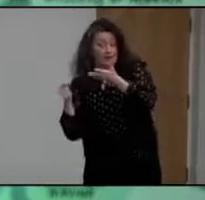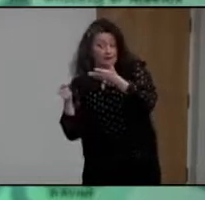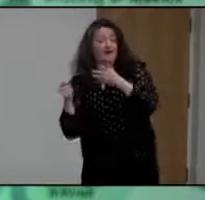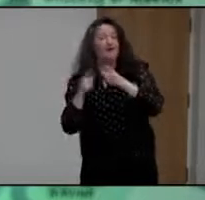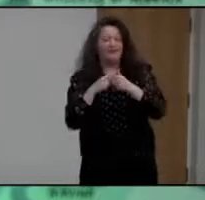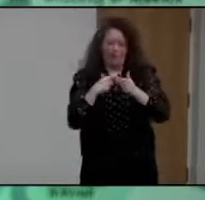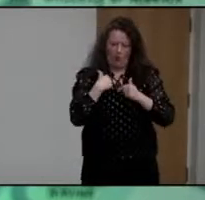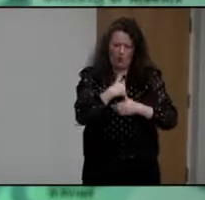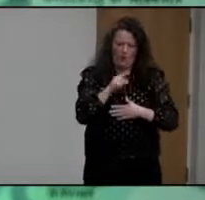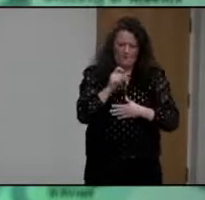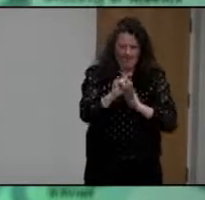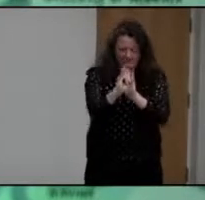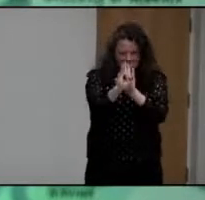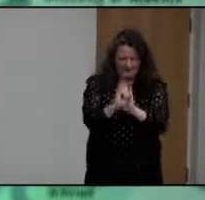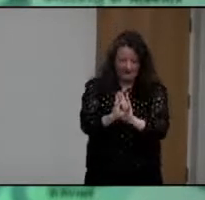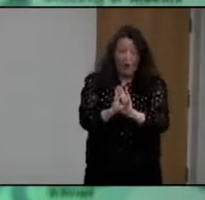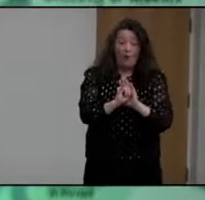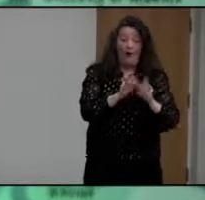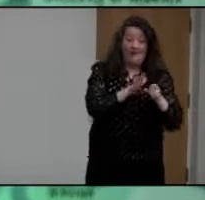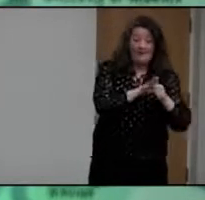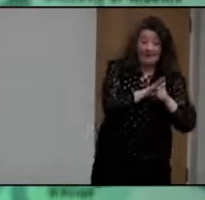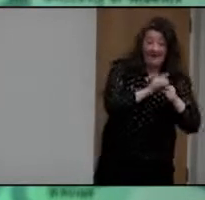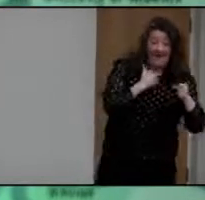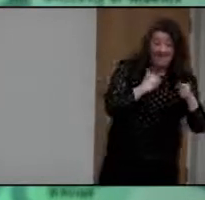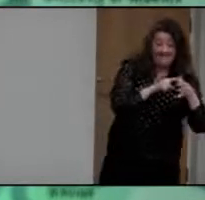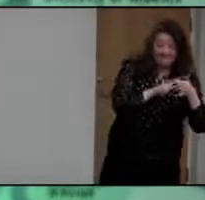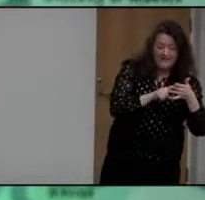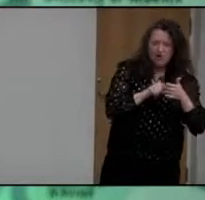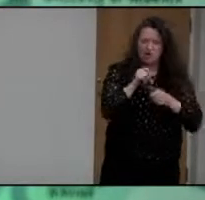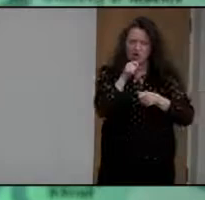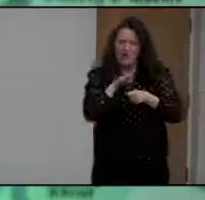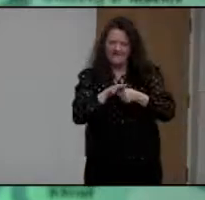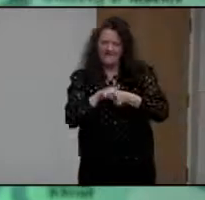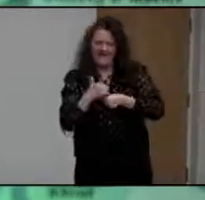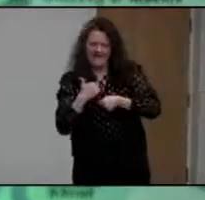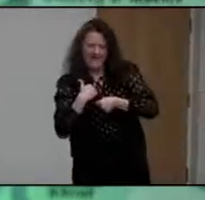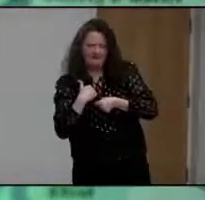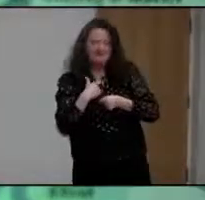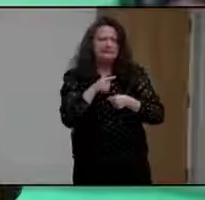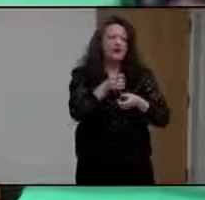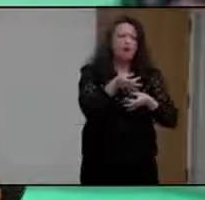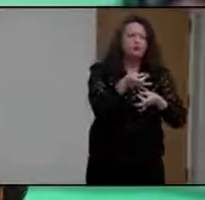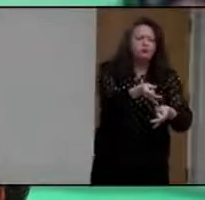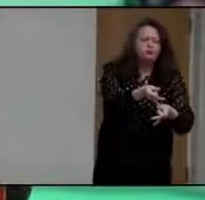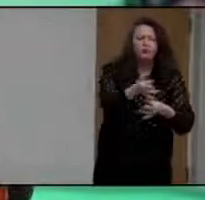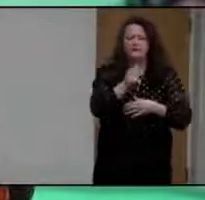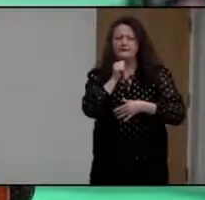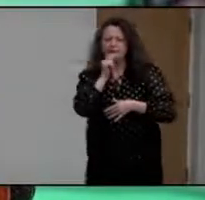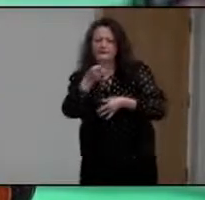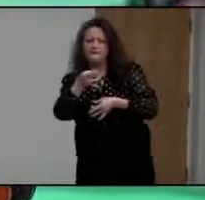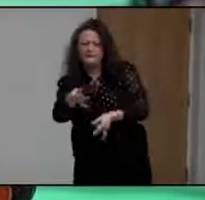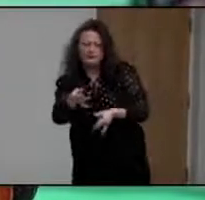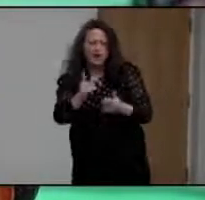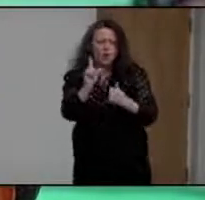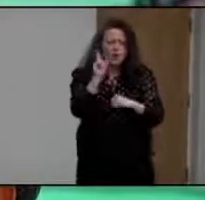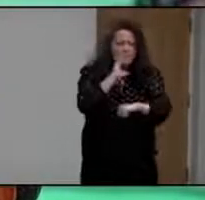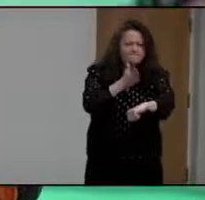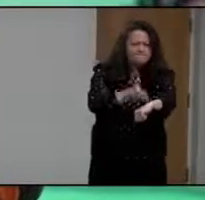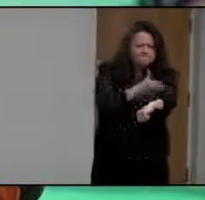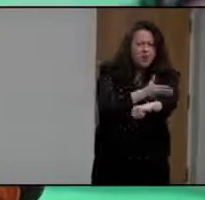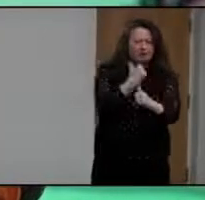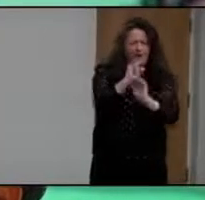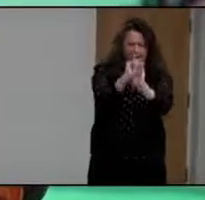which are the problem areas, which are the more inefficient areas. Are we